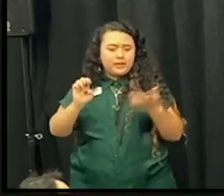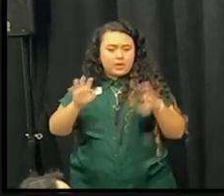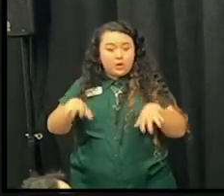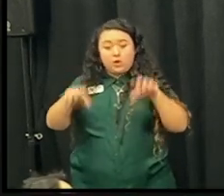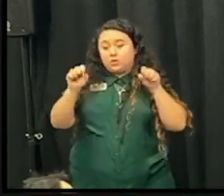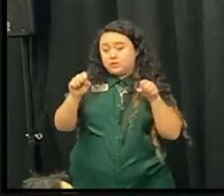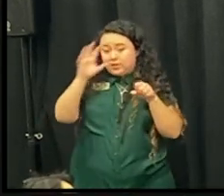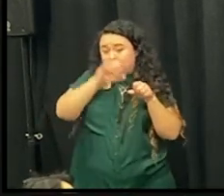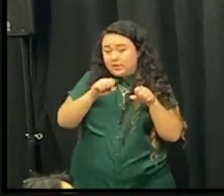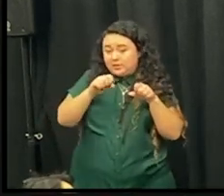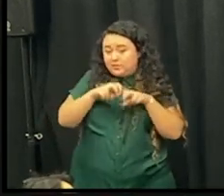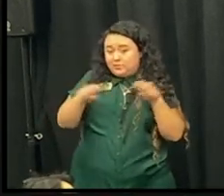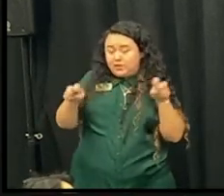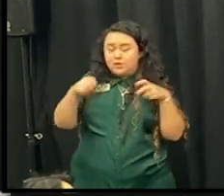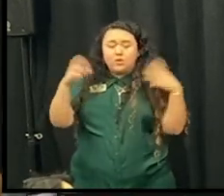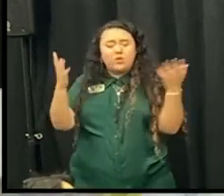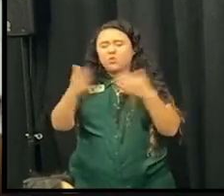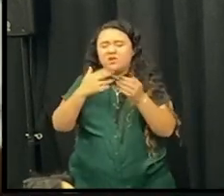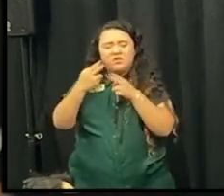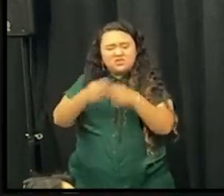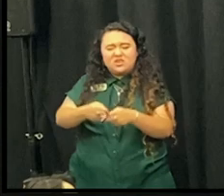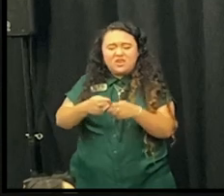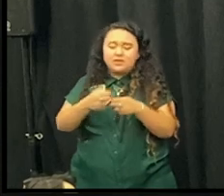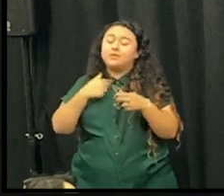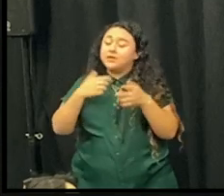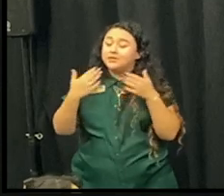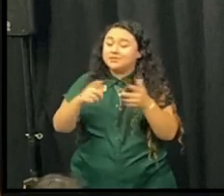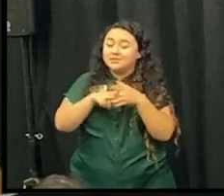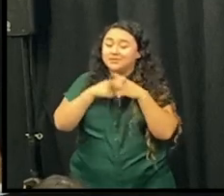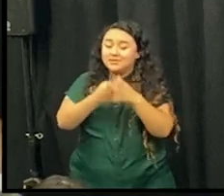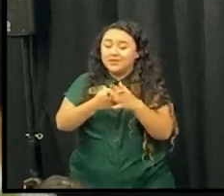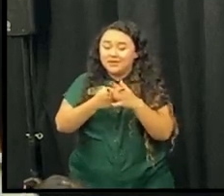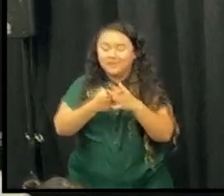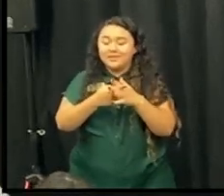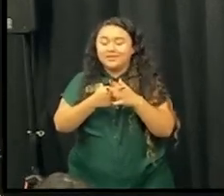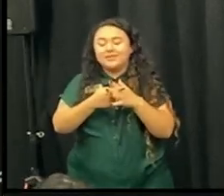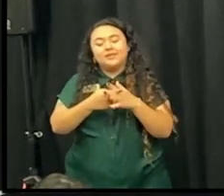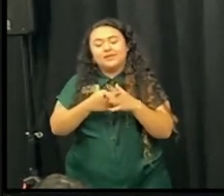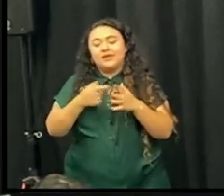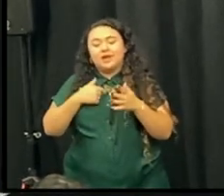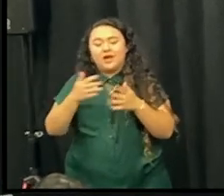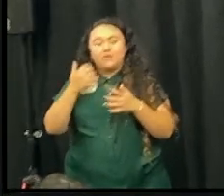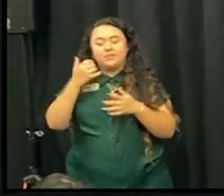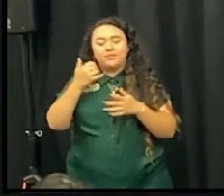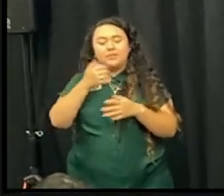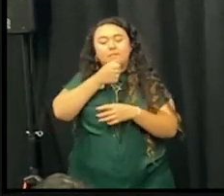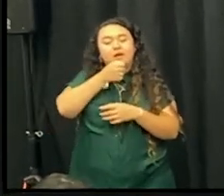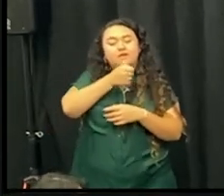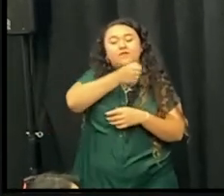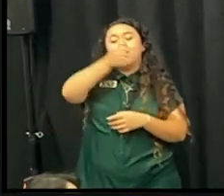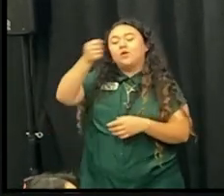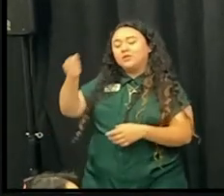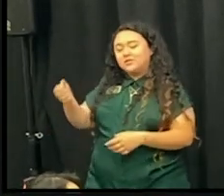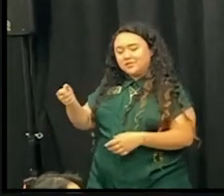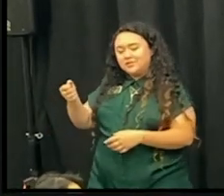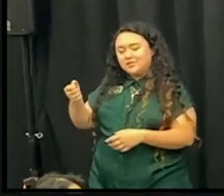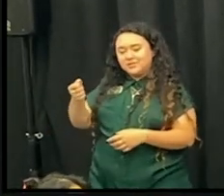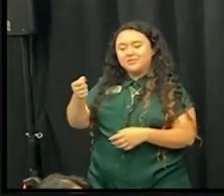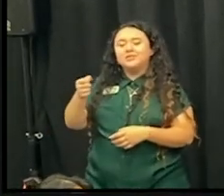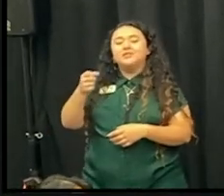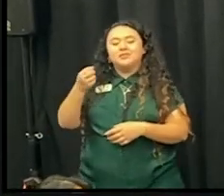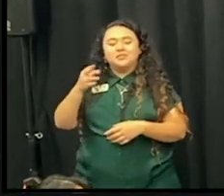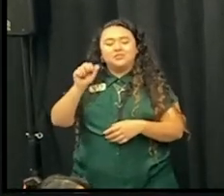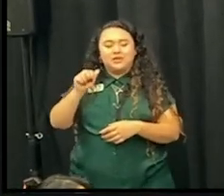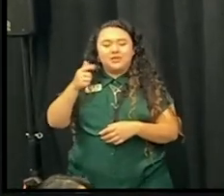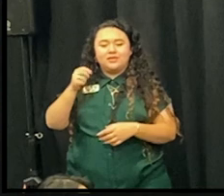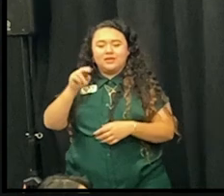hosting the panel, or in whatever that's called. But to start, let me hand the microphone to Shira Gans, who's from